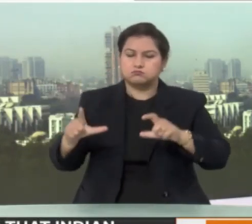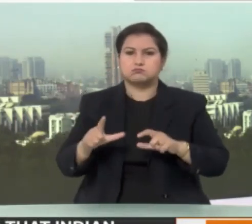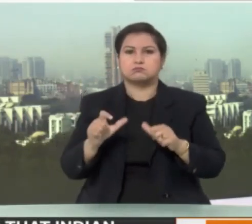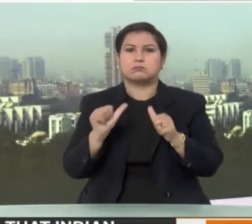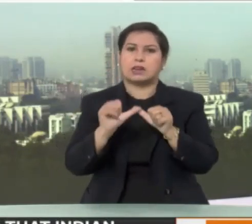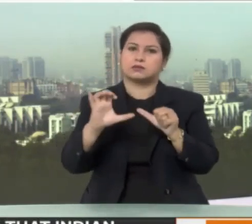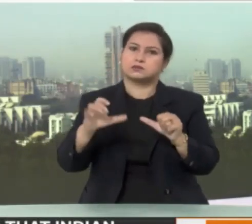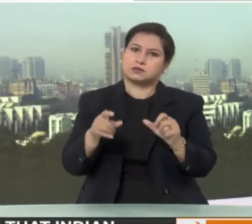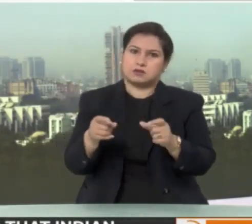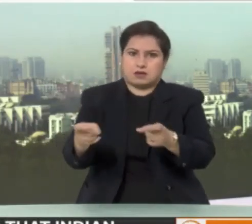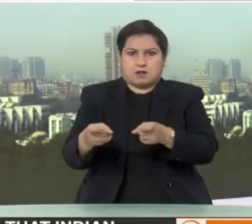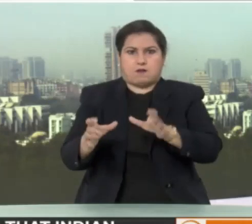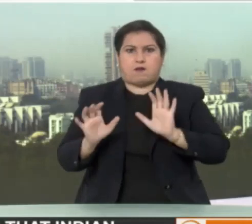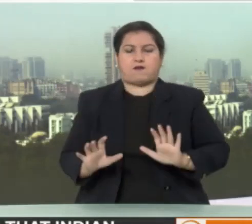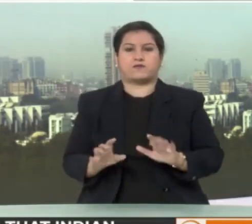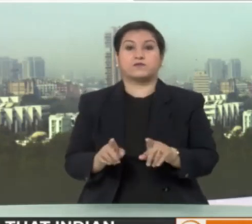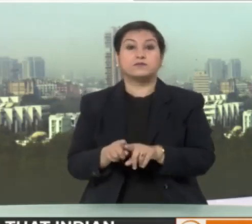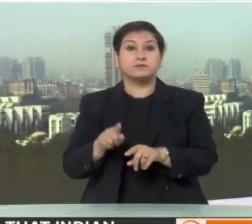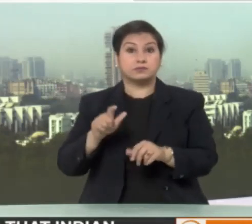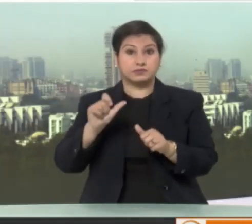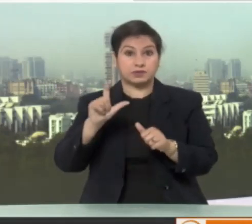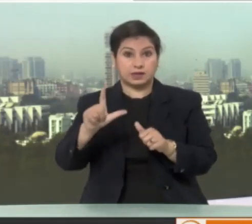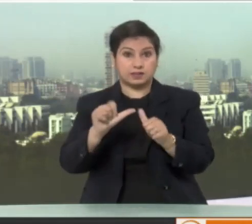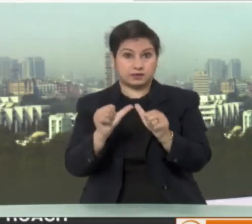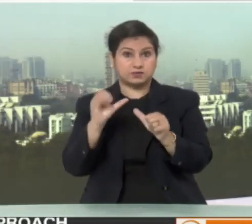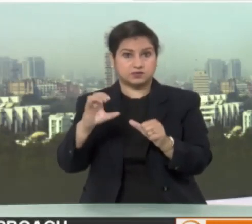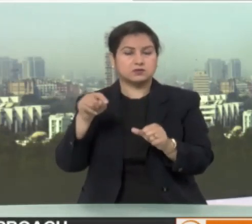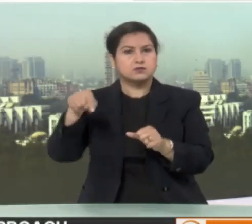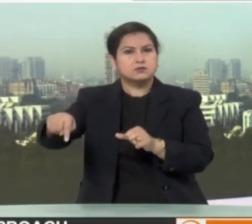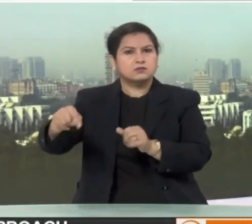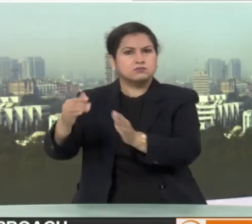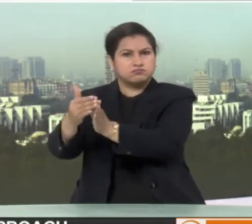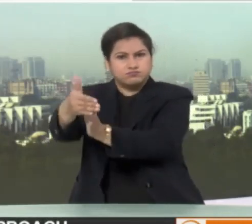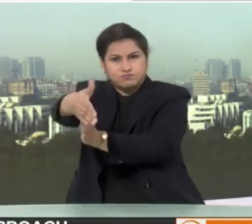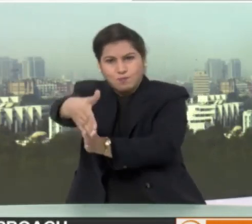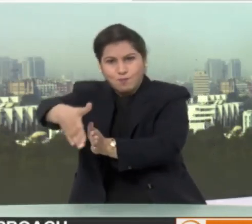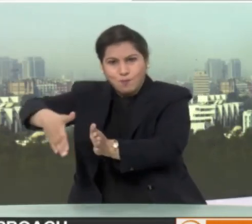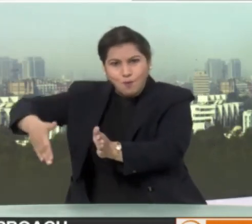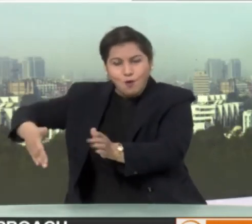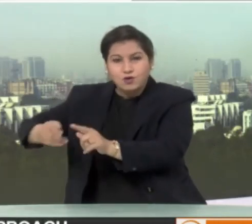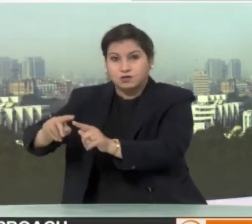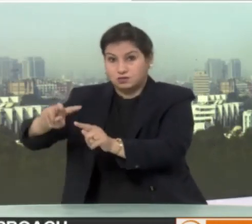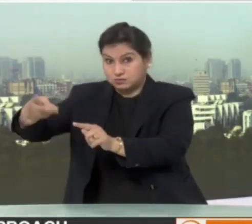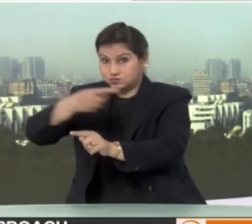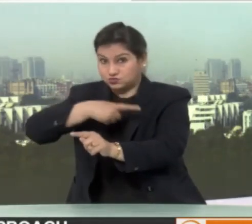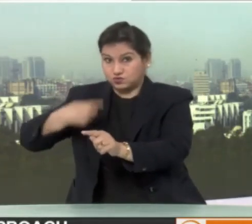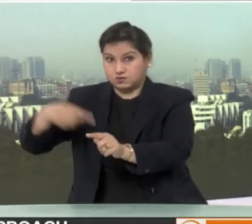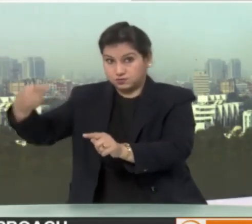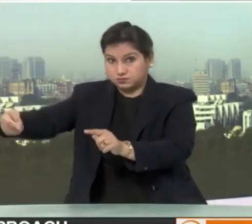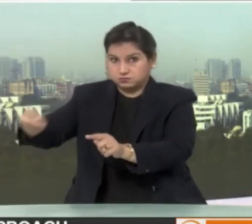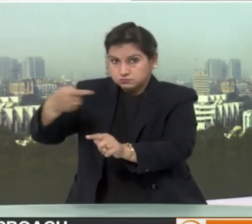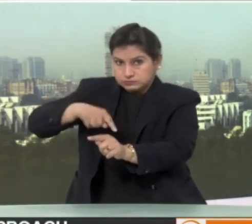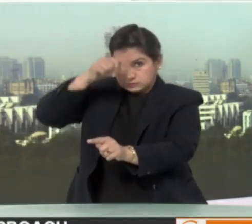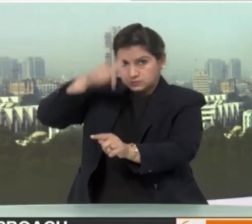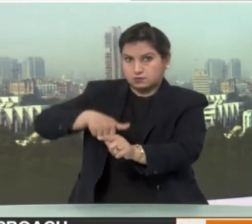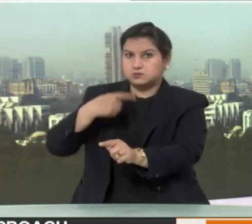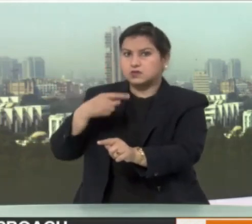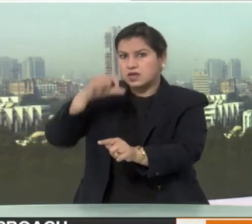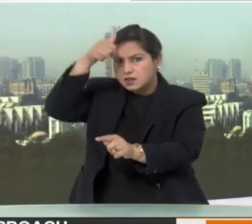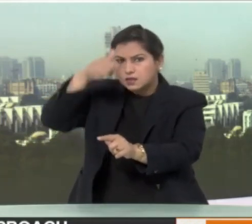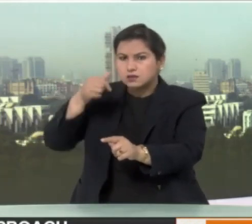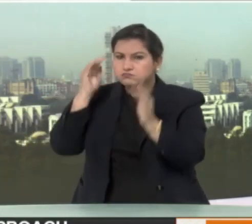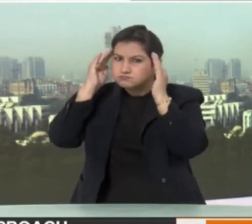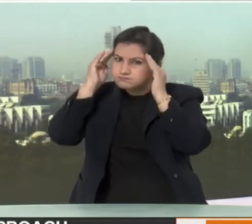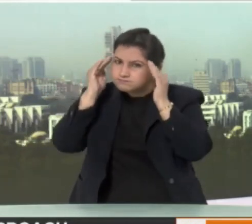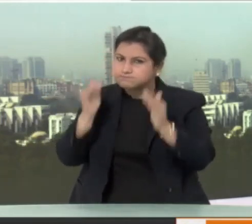line of actual control. The LAC is the de facto border between the two countries. He also added that India is